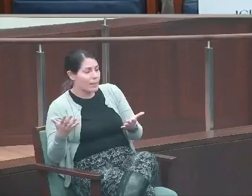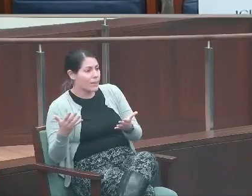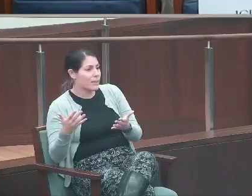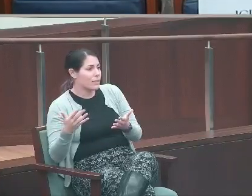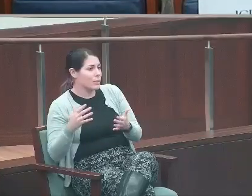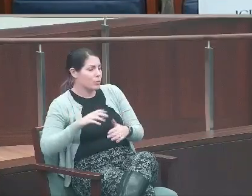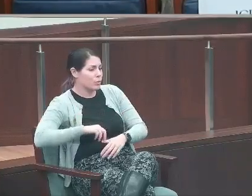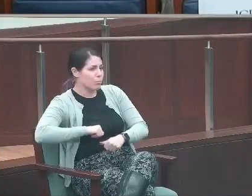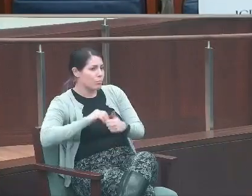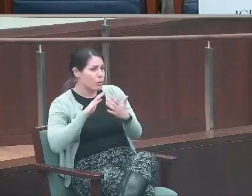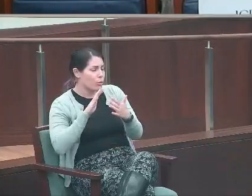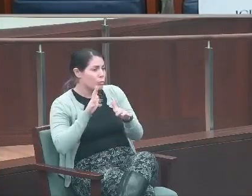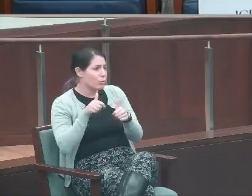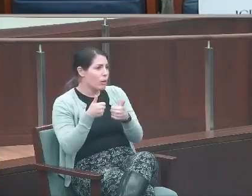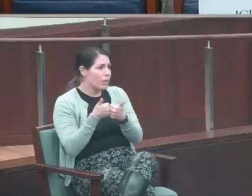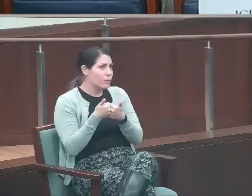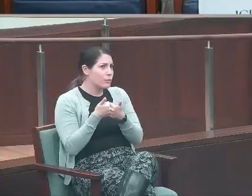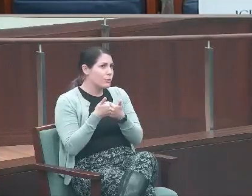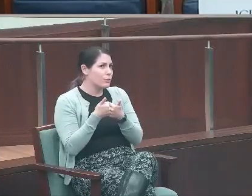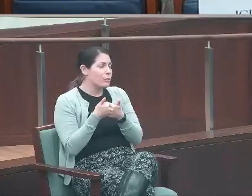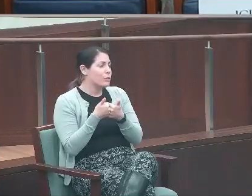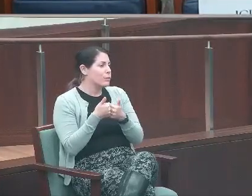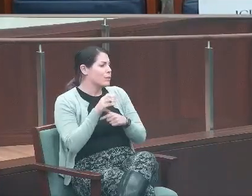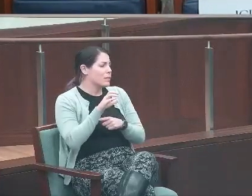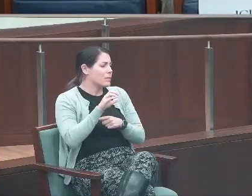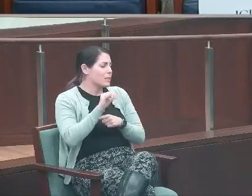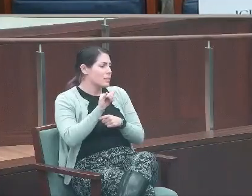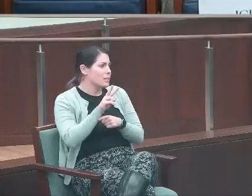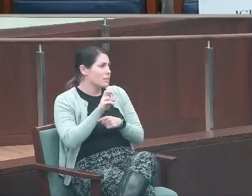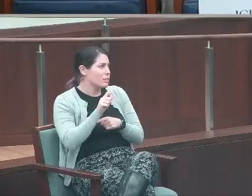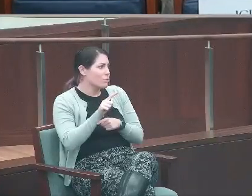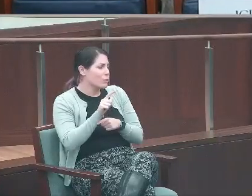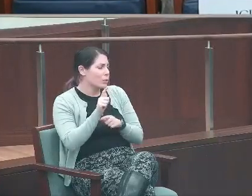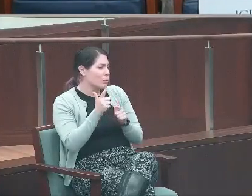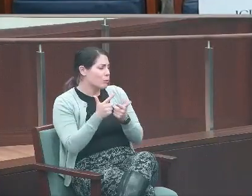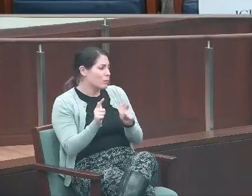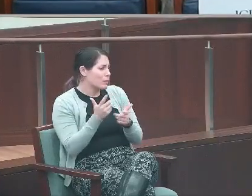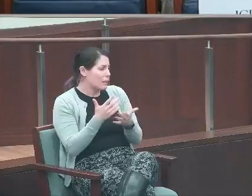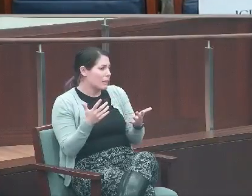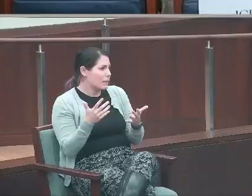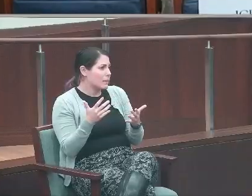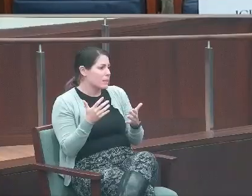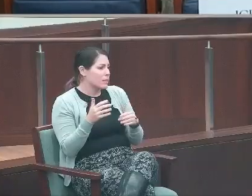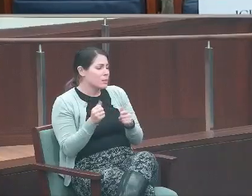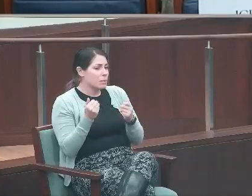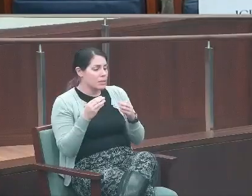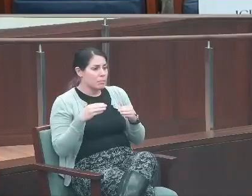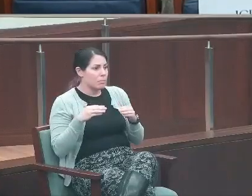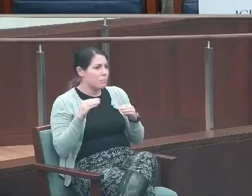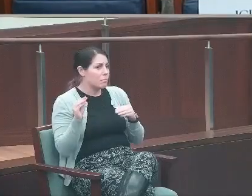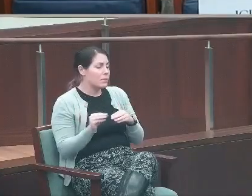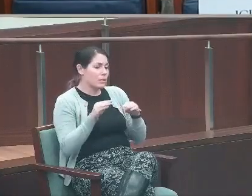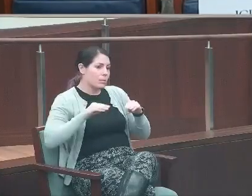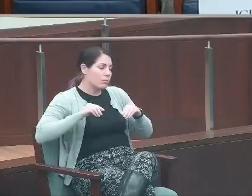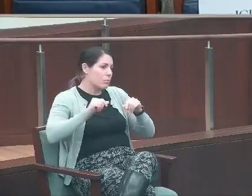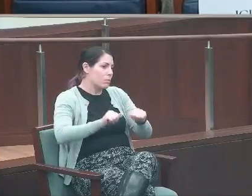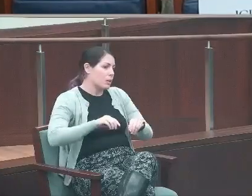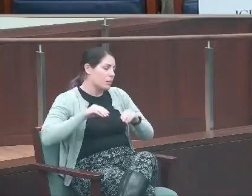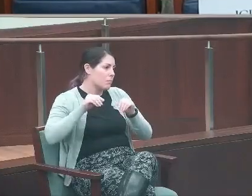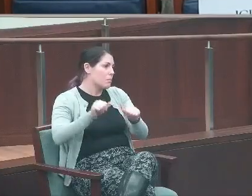rule of law, due process, fundamental civil liberties, whether it's to attack our institutions, gutting billions of dollars in funding from our